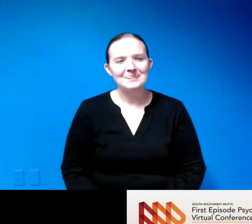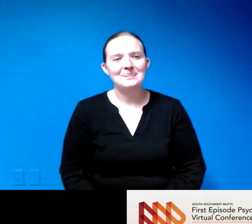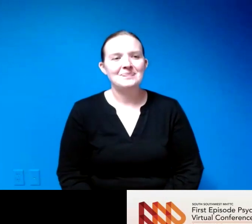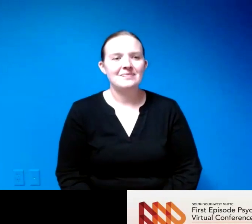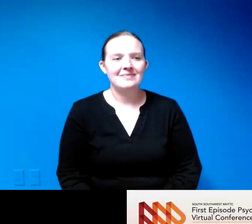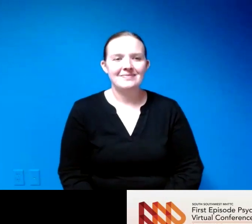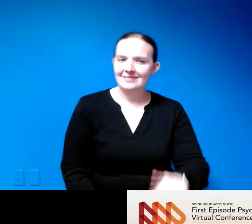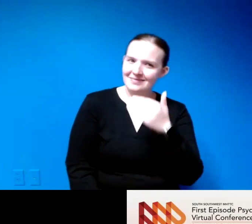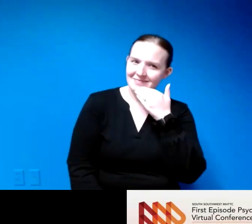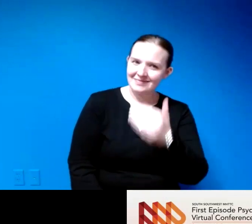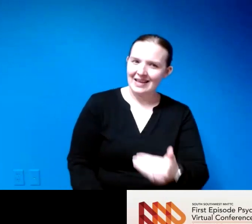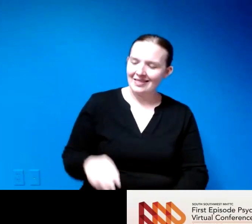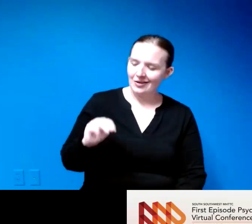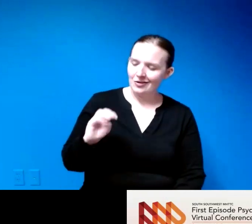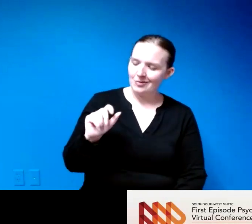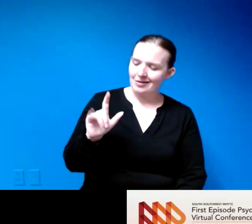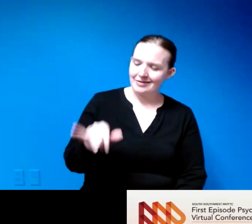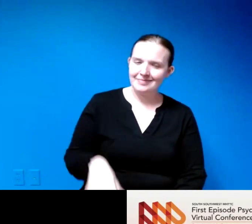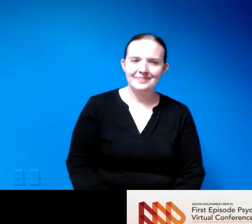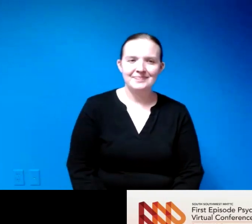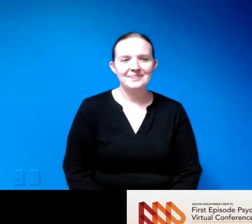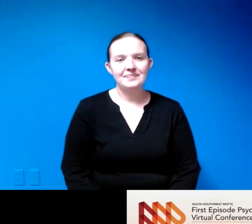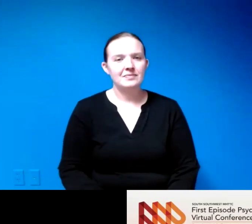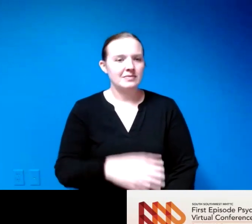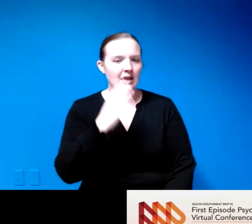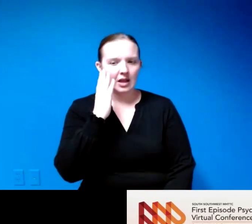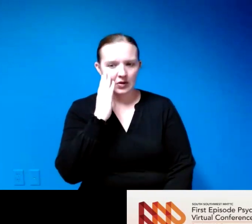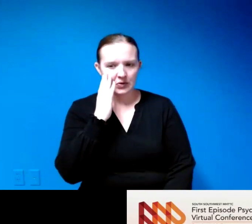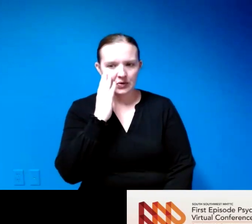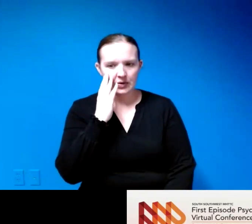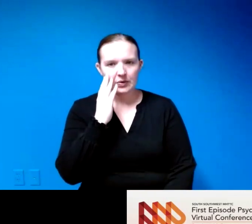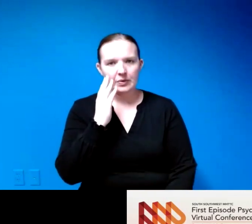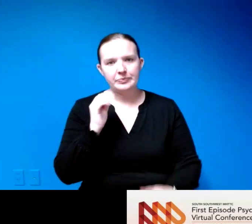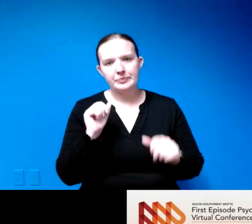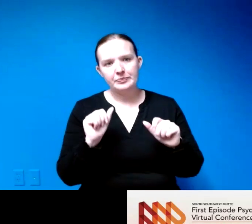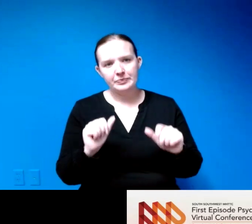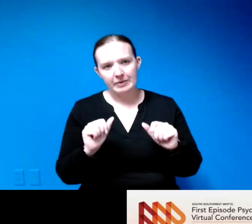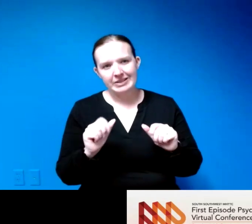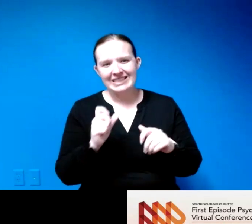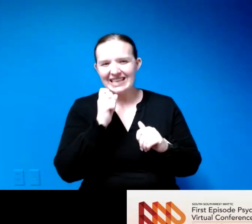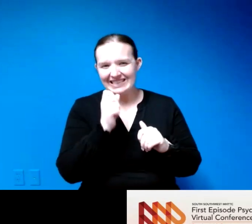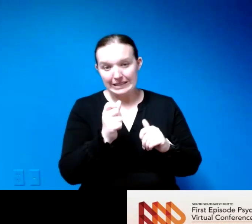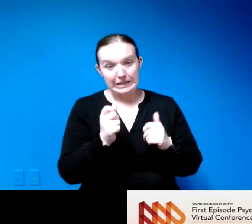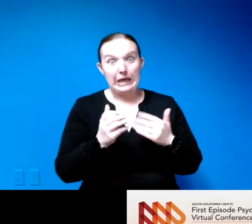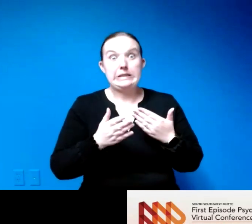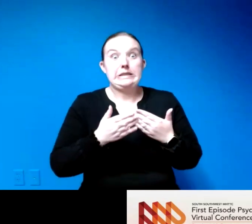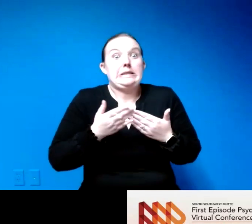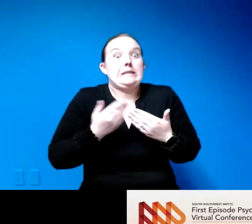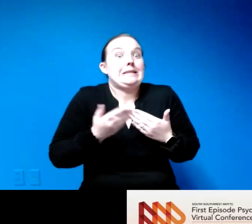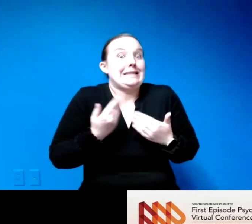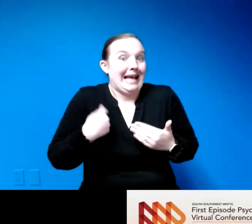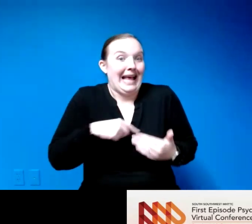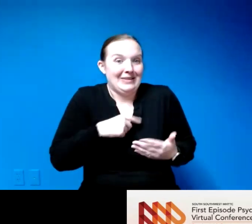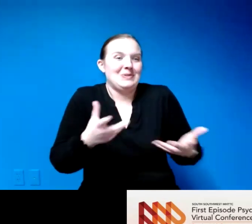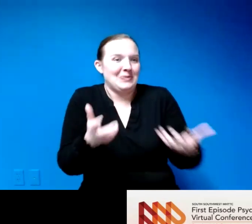Okay. Thank you, Molly. Yeah. I know that probably it's not as easy as we might want it to